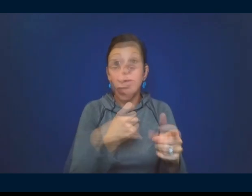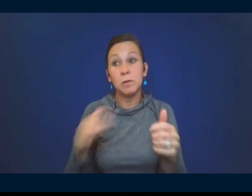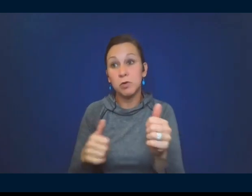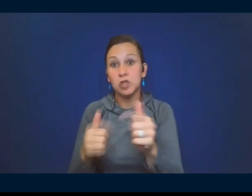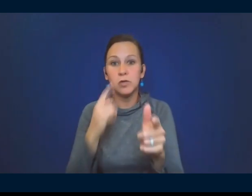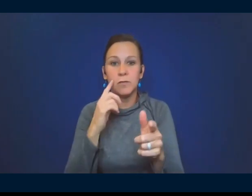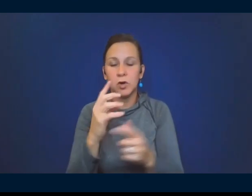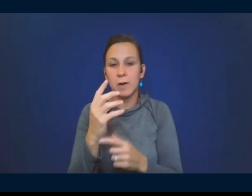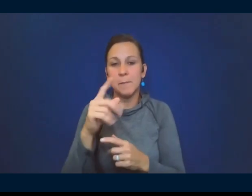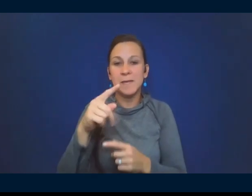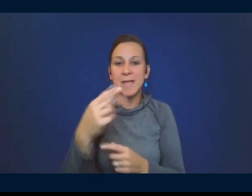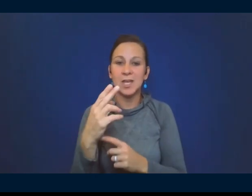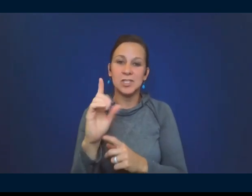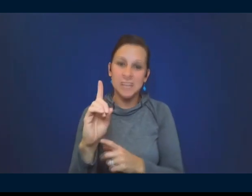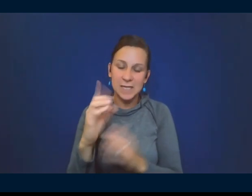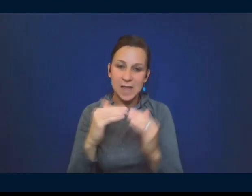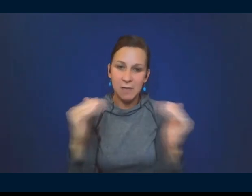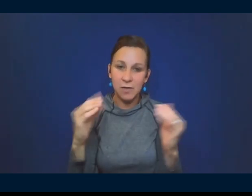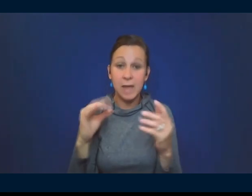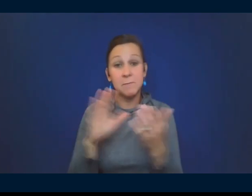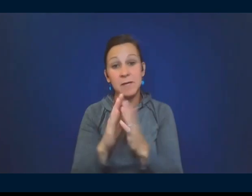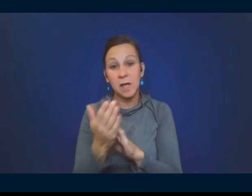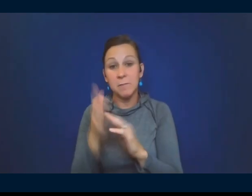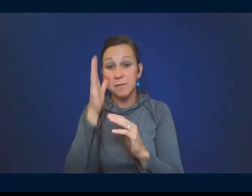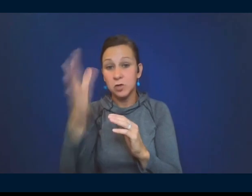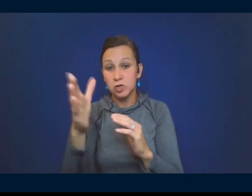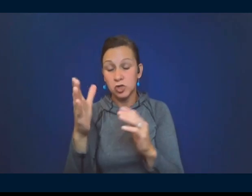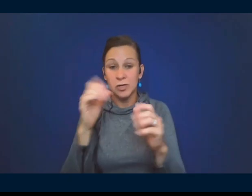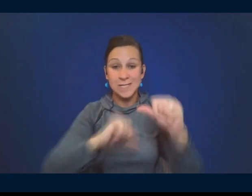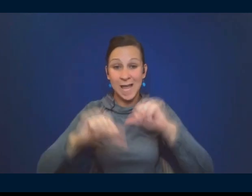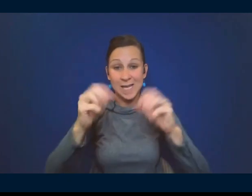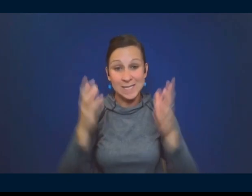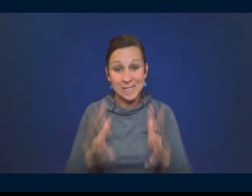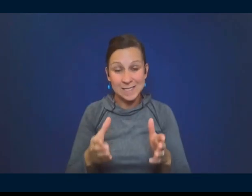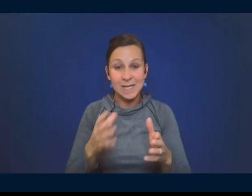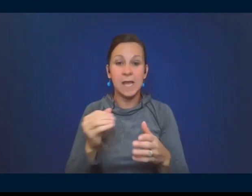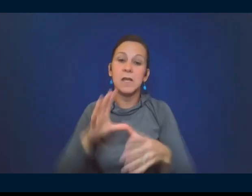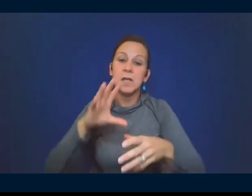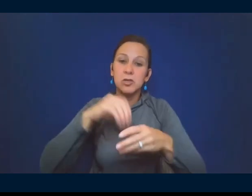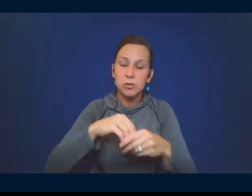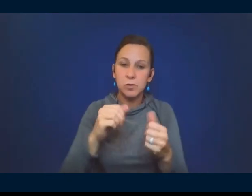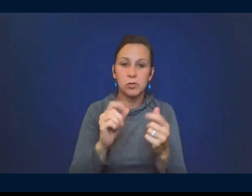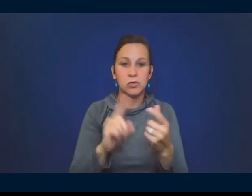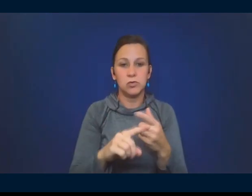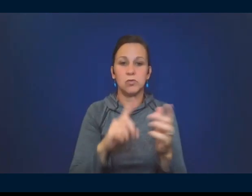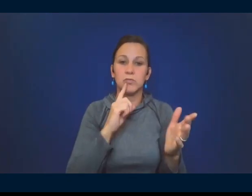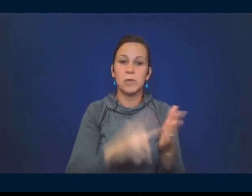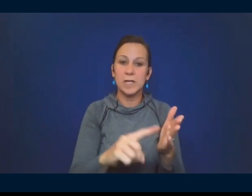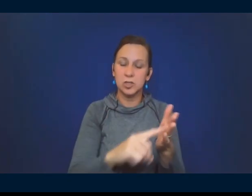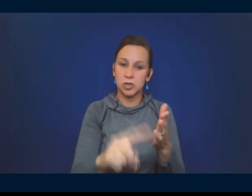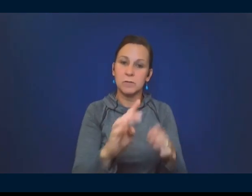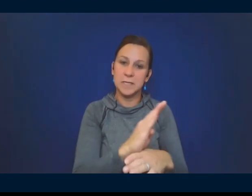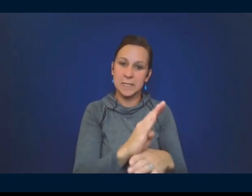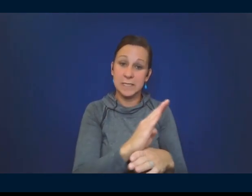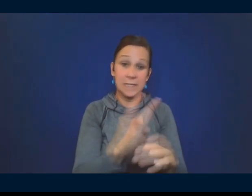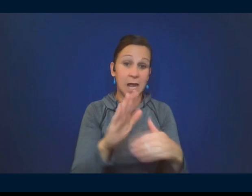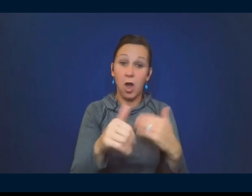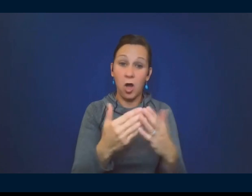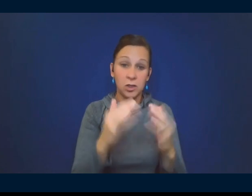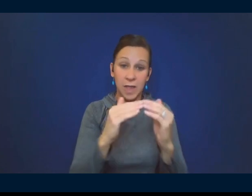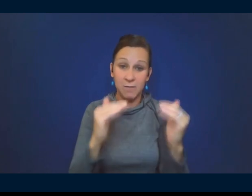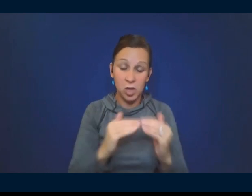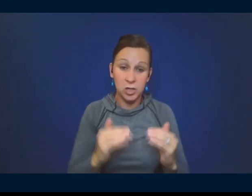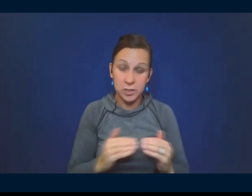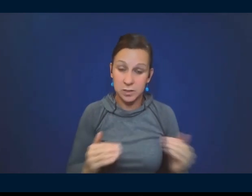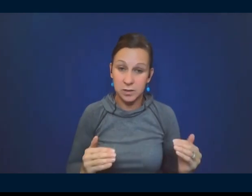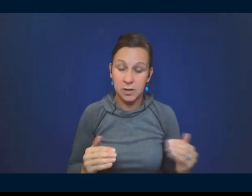research and be a future scientist, contribute to the research enterprise at all levels.